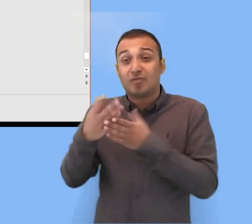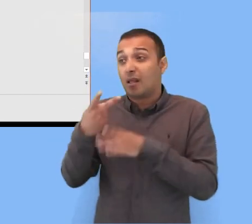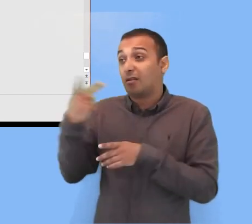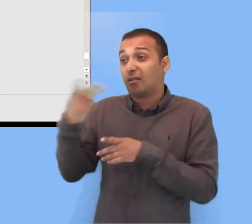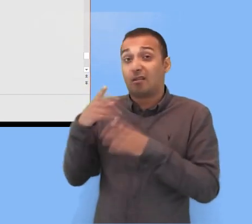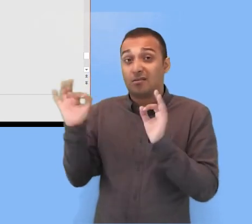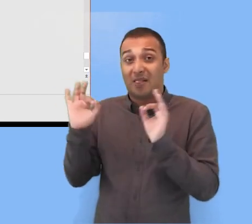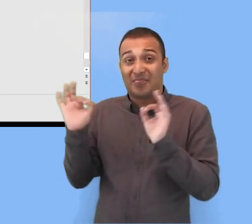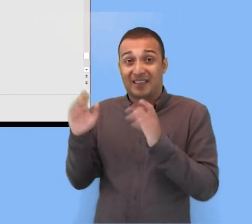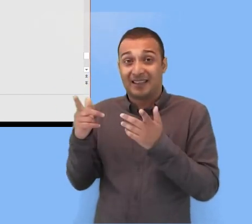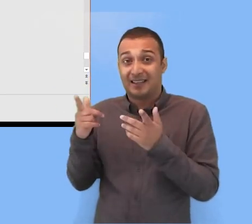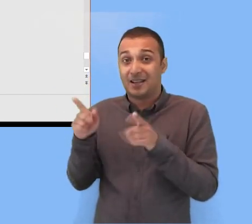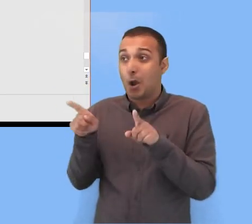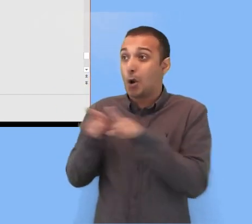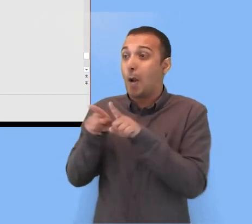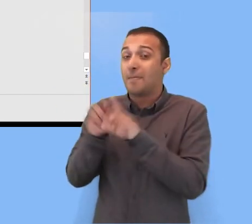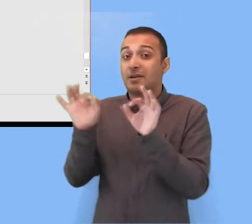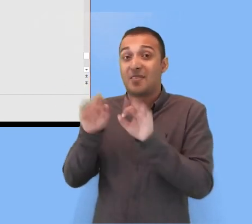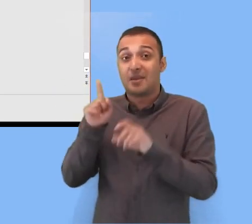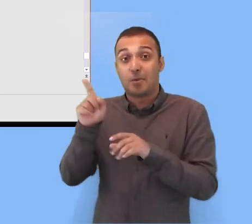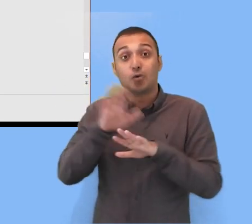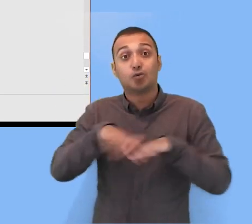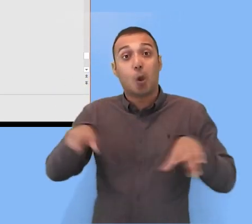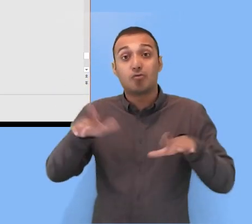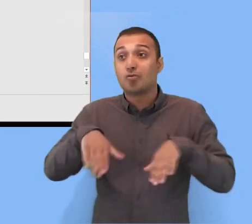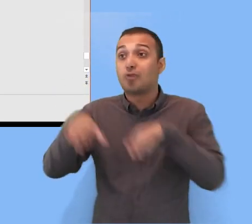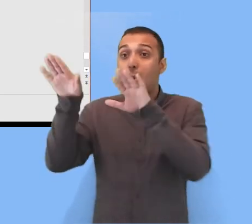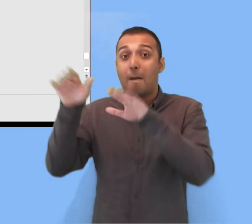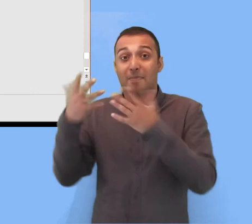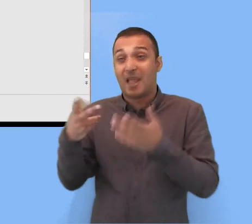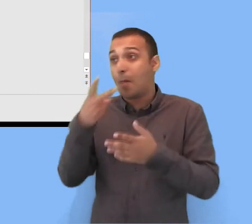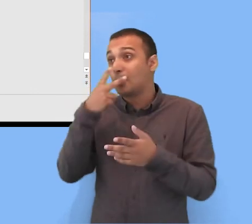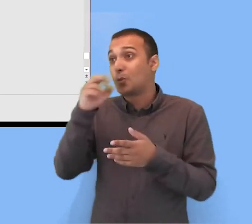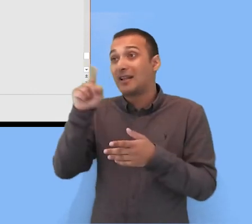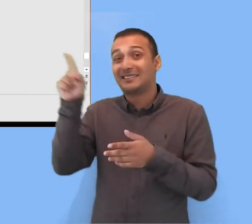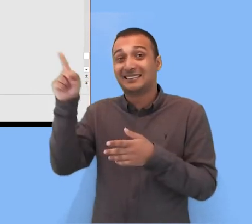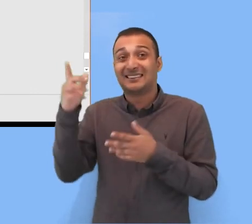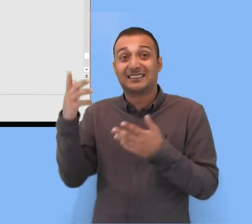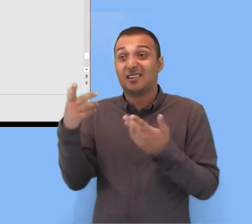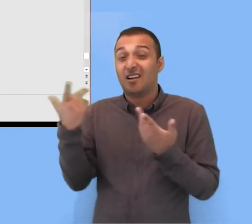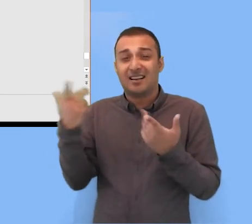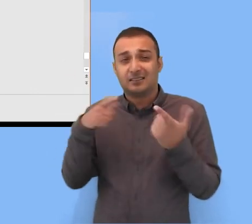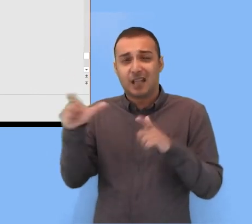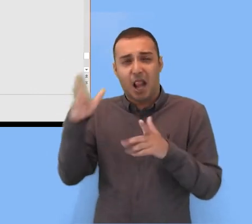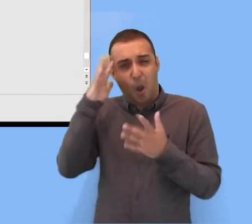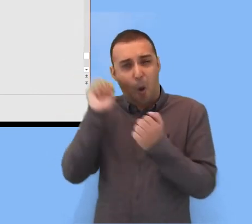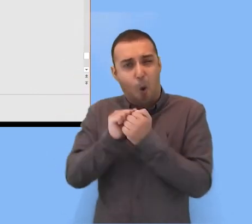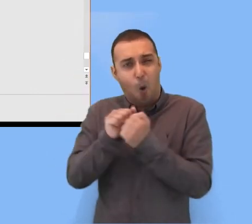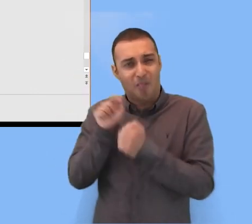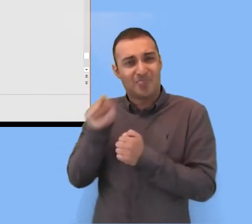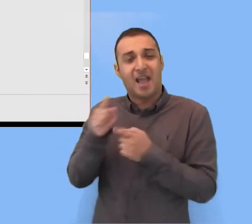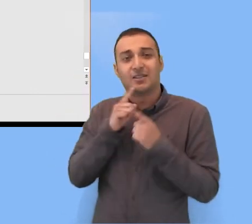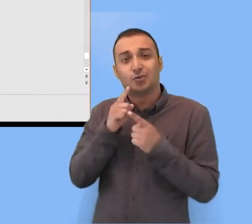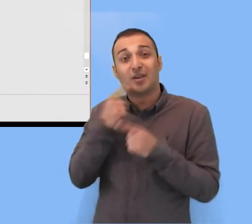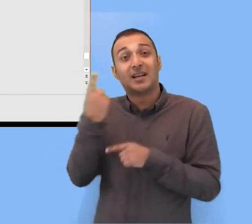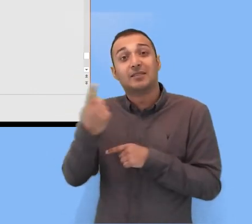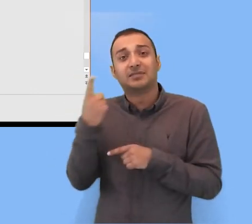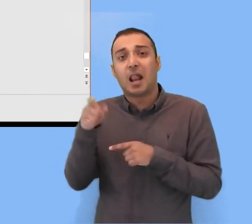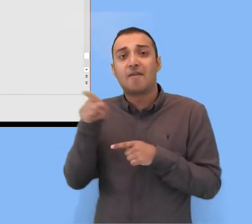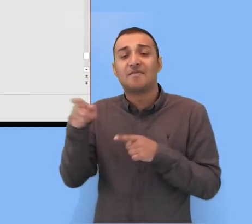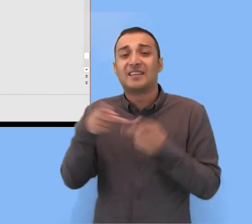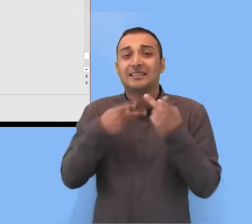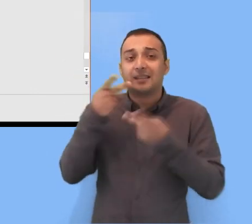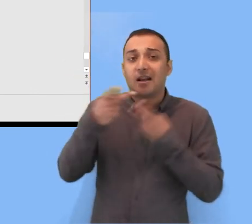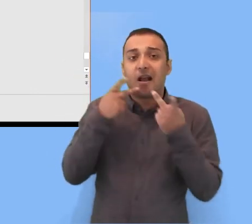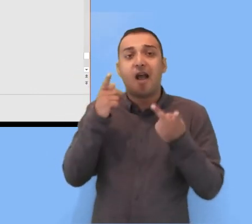have really good memories of him in their 20s. He was actually a singer, a songwriter, and he used to write songs and perform them to the